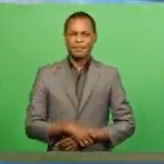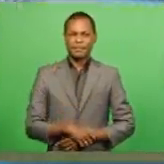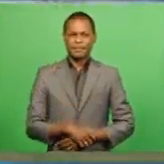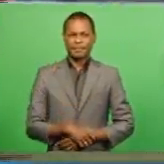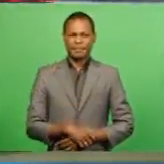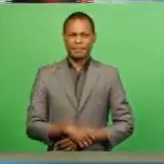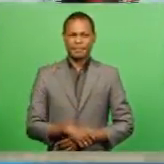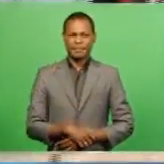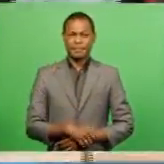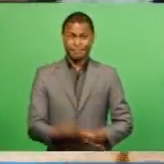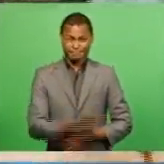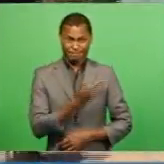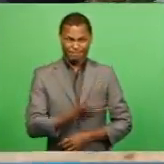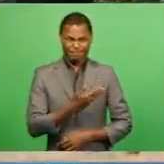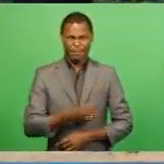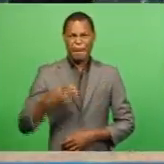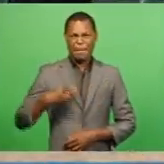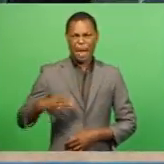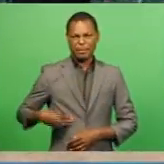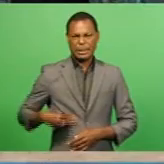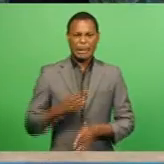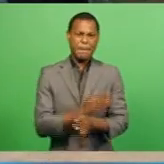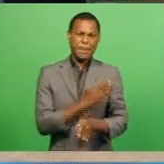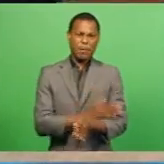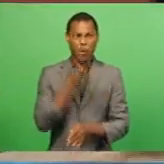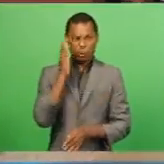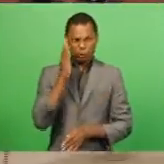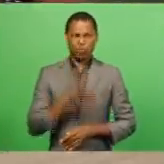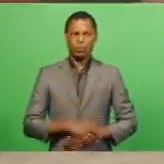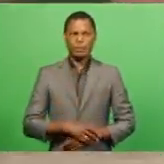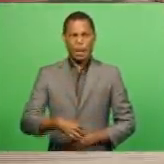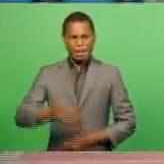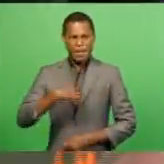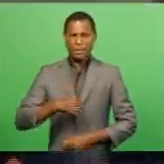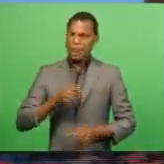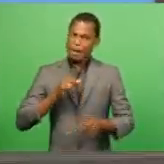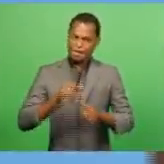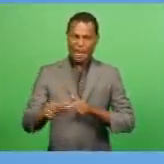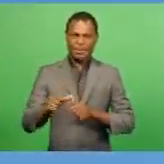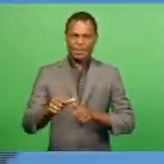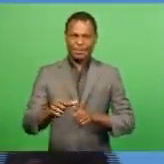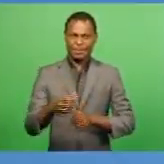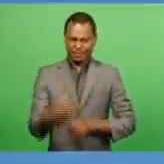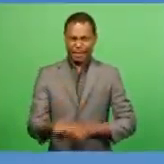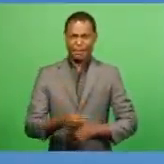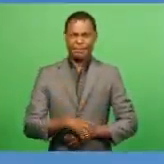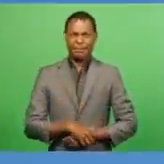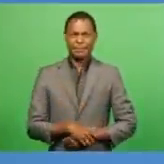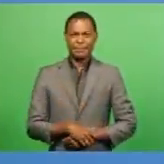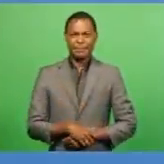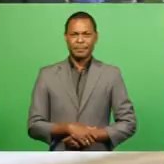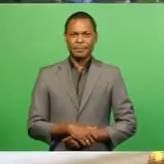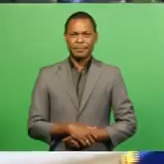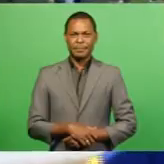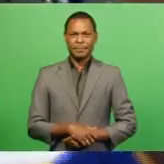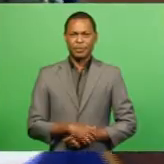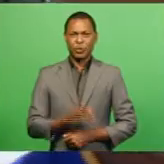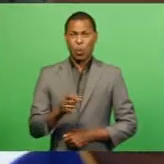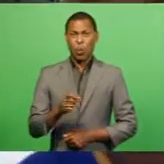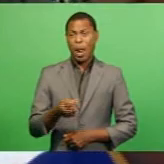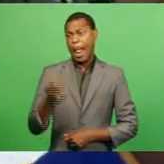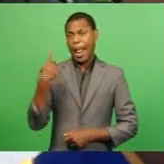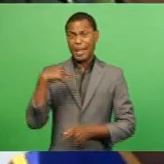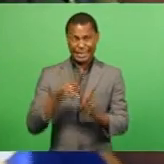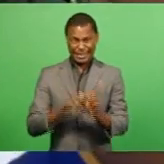The former Marist Brothers High School student set a new personal best. During the zone last year, for Marist, I